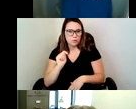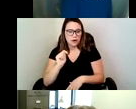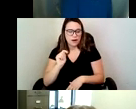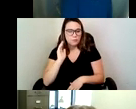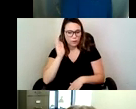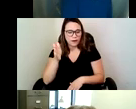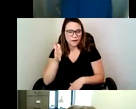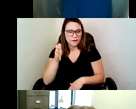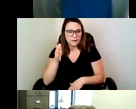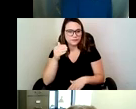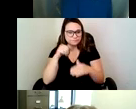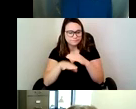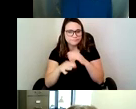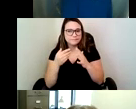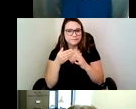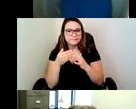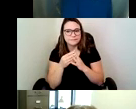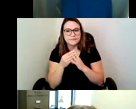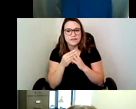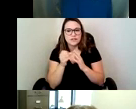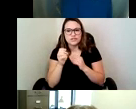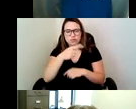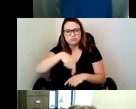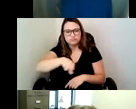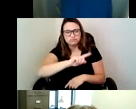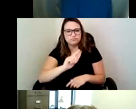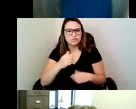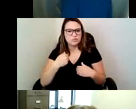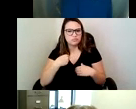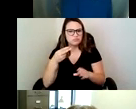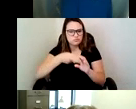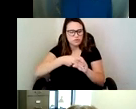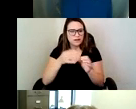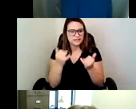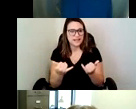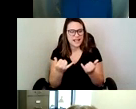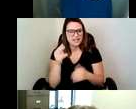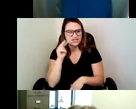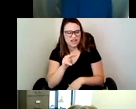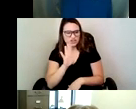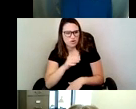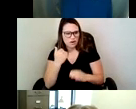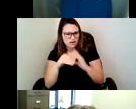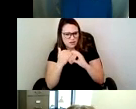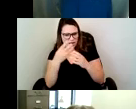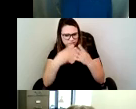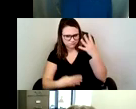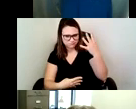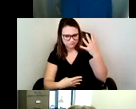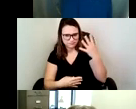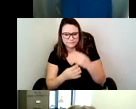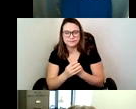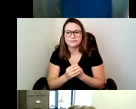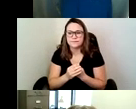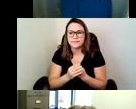permission to do so. So those of you who are on the call with us right now, definitely be on the lookout for that. So again, thank you all